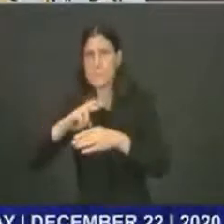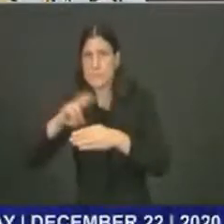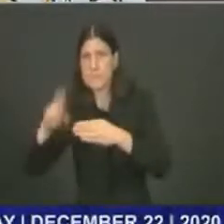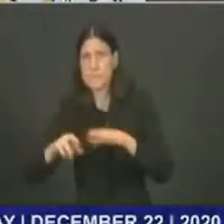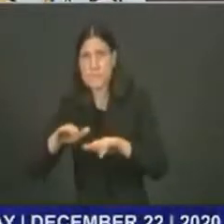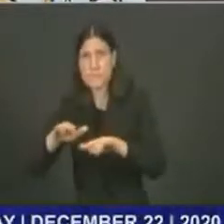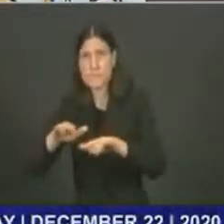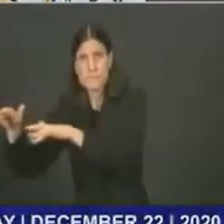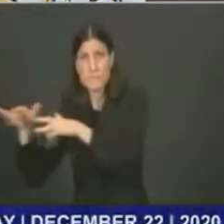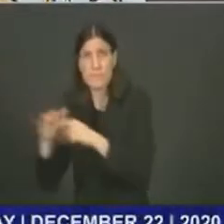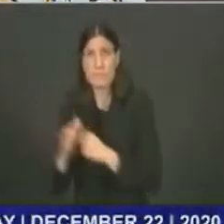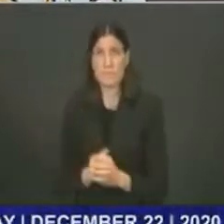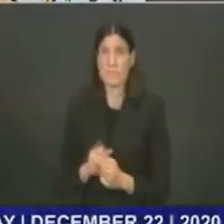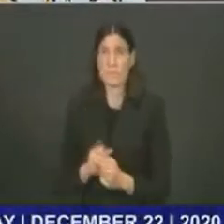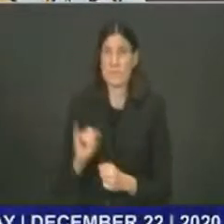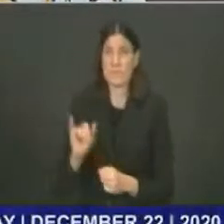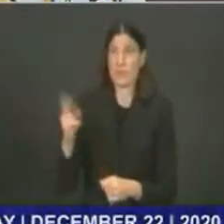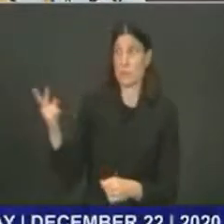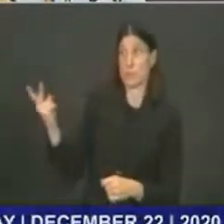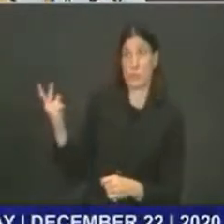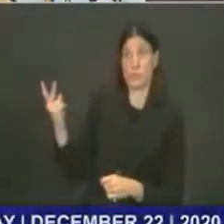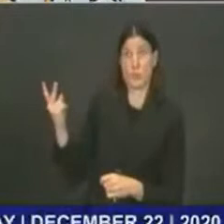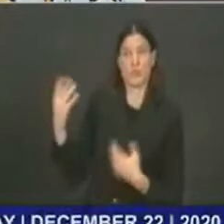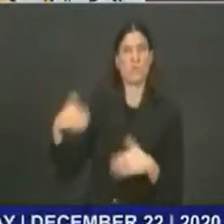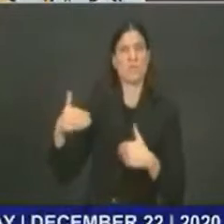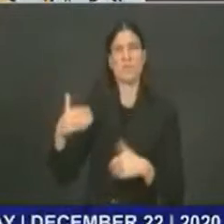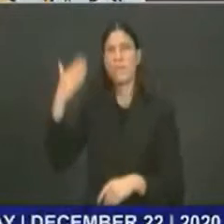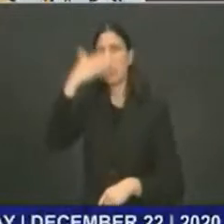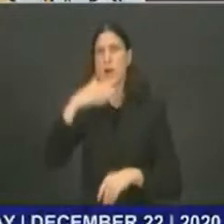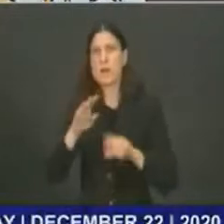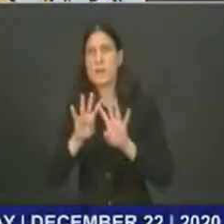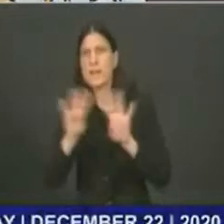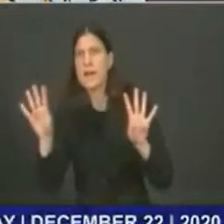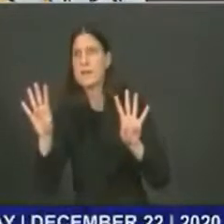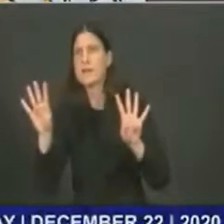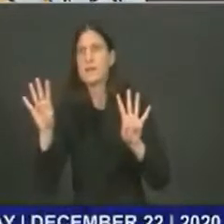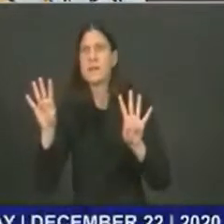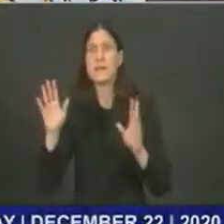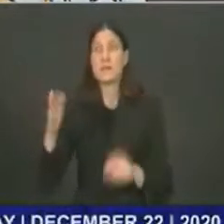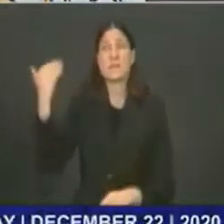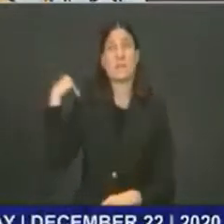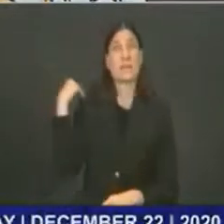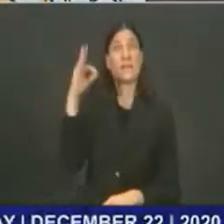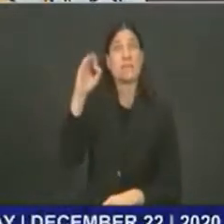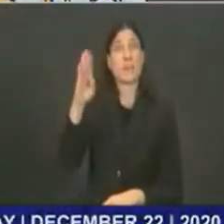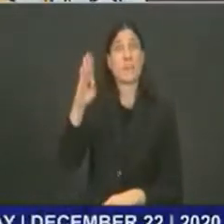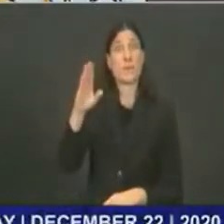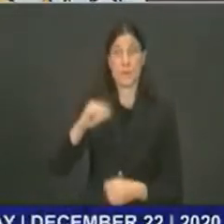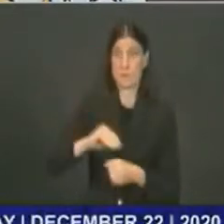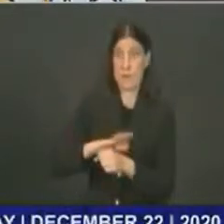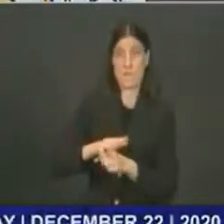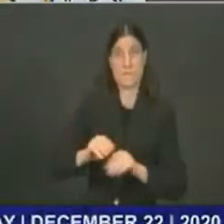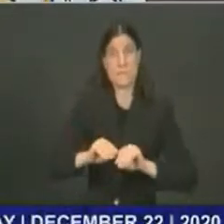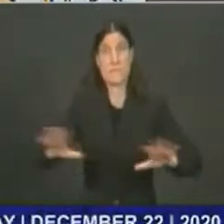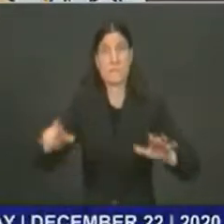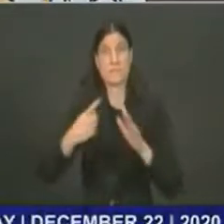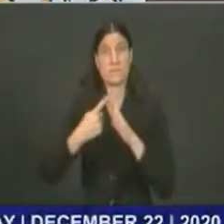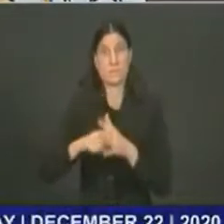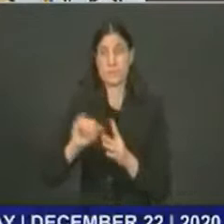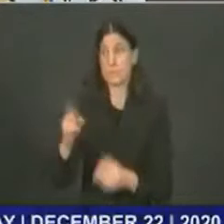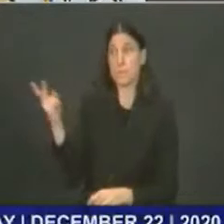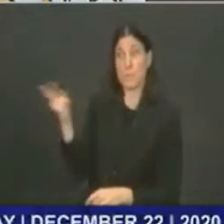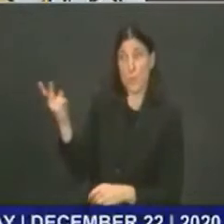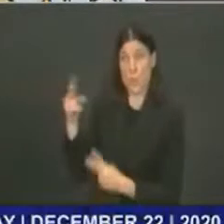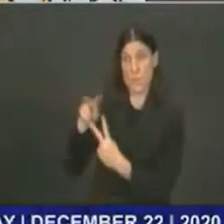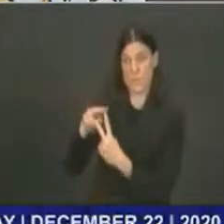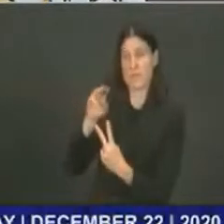in February when we didn't know what was coming at us. Adam, Christopher, Dr. King, all the